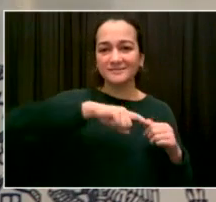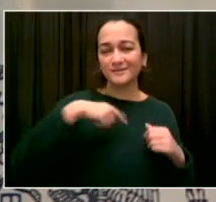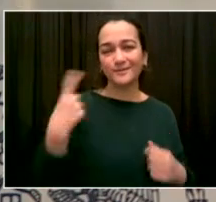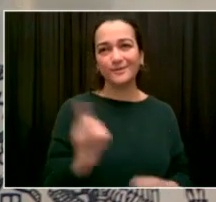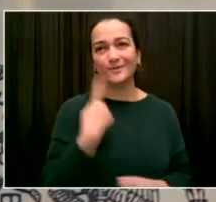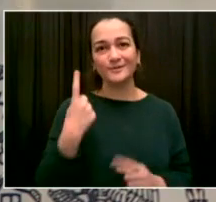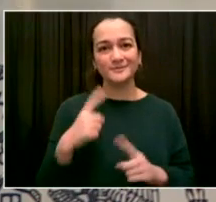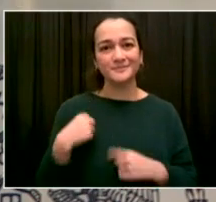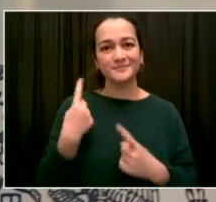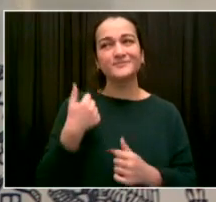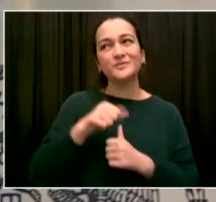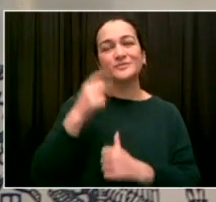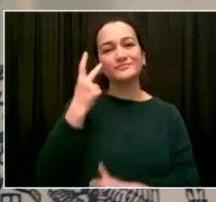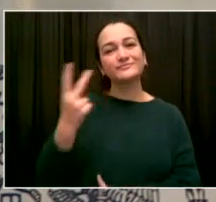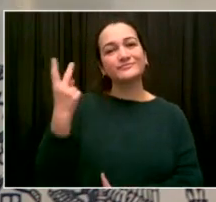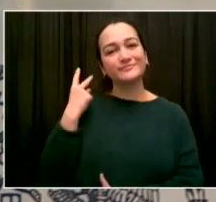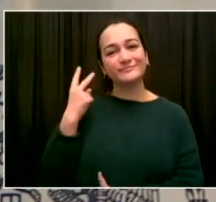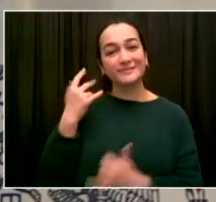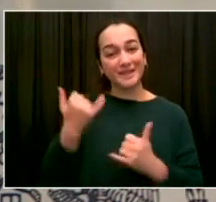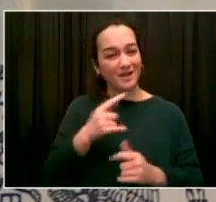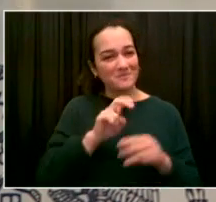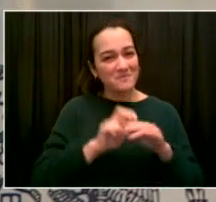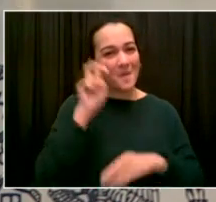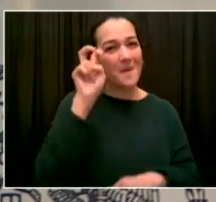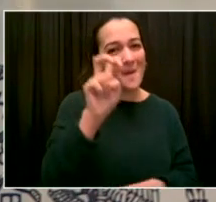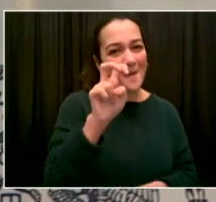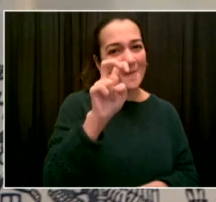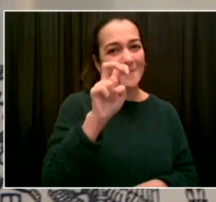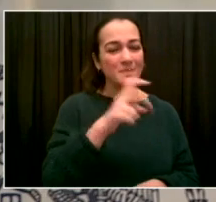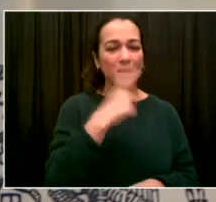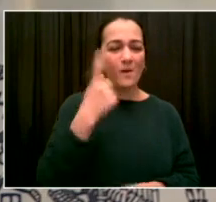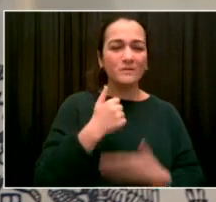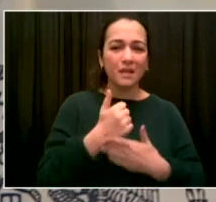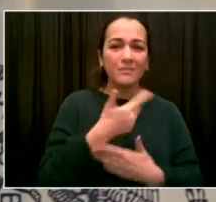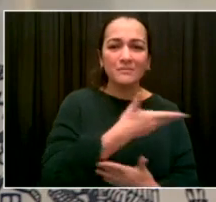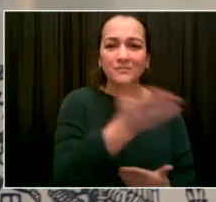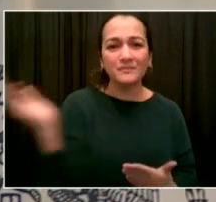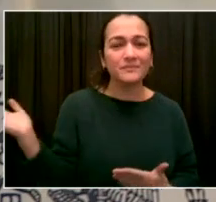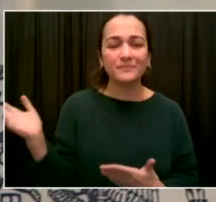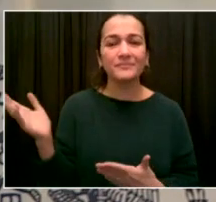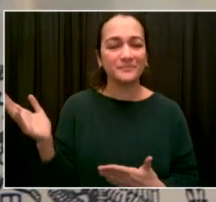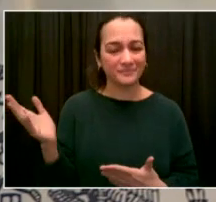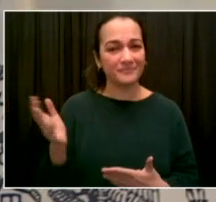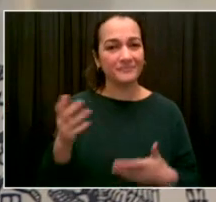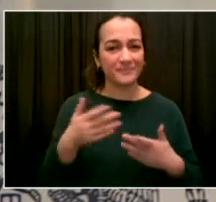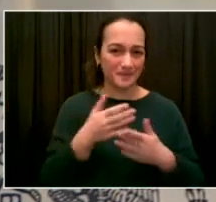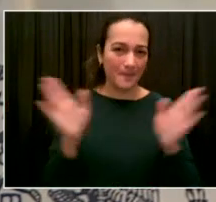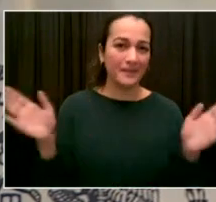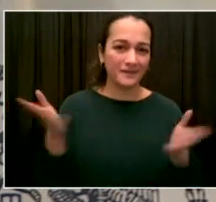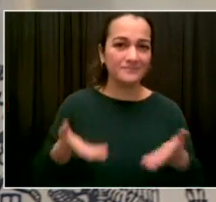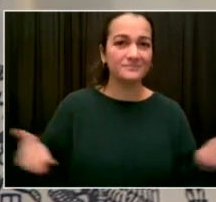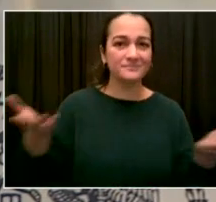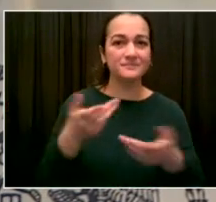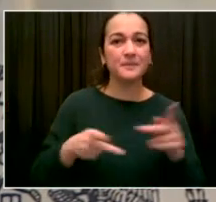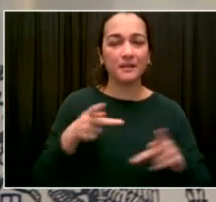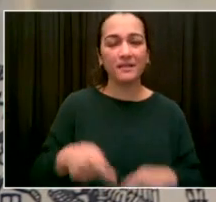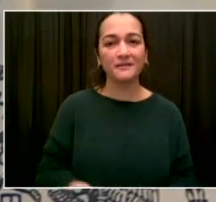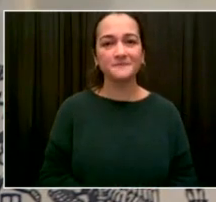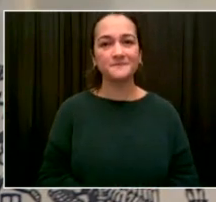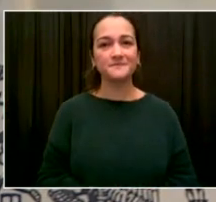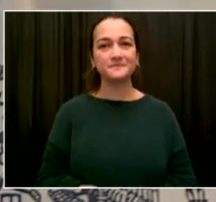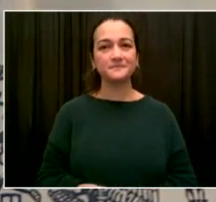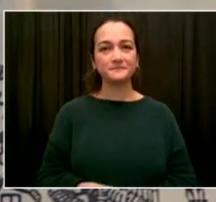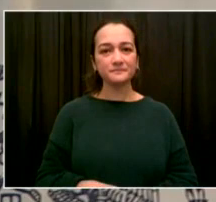the pantheon with Franklin Delano Roosevelt and Fiorello LaGuardia, because